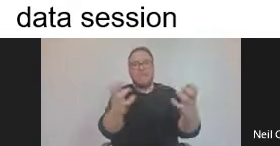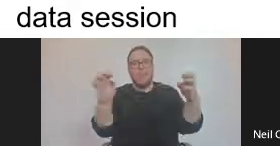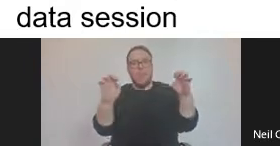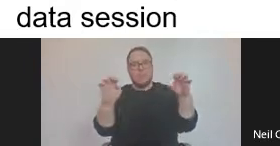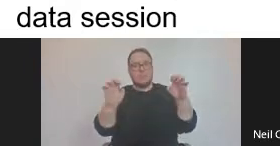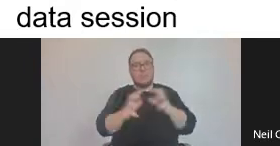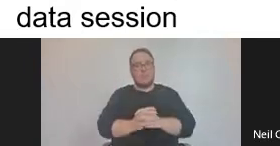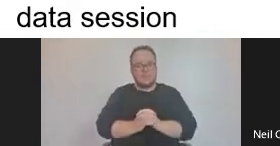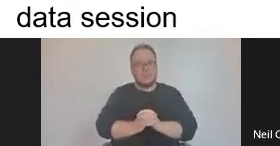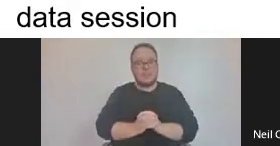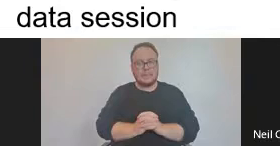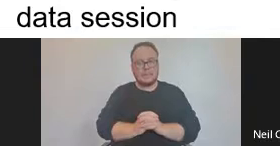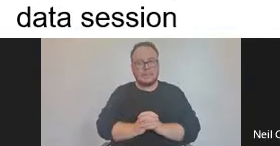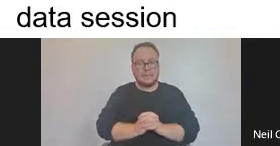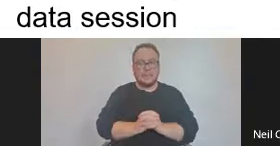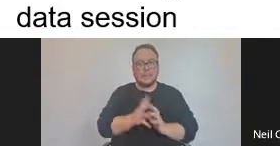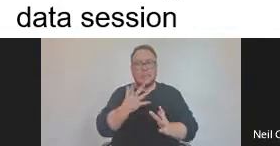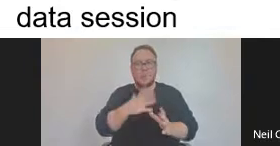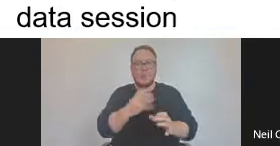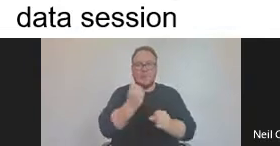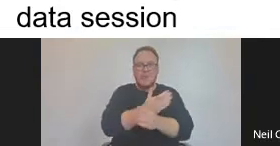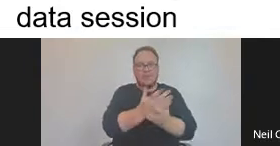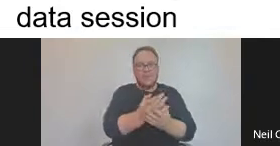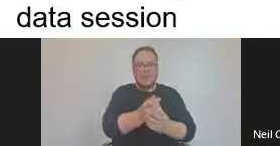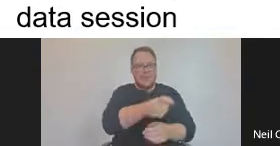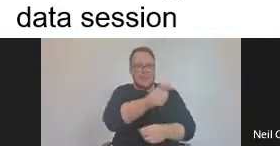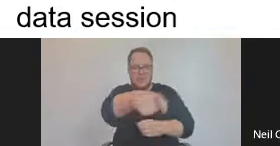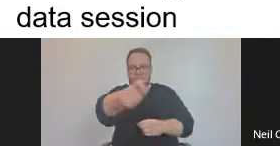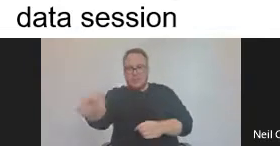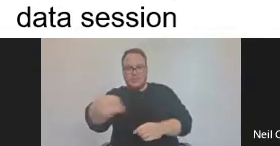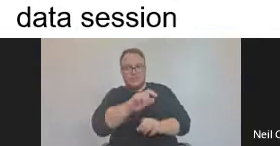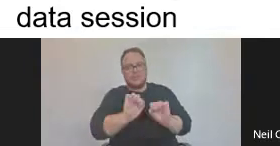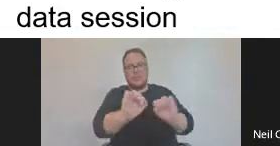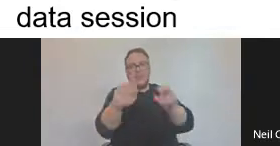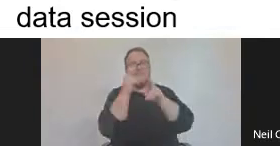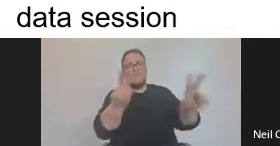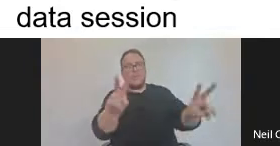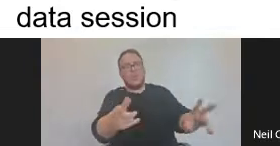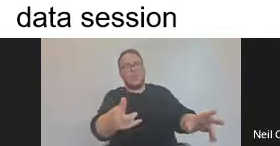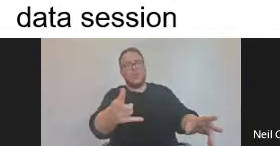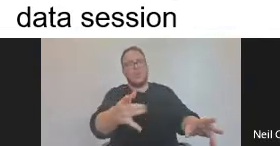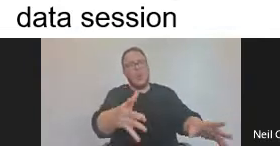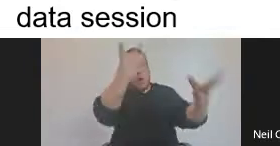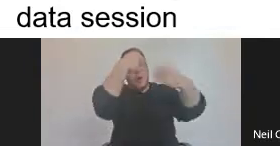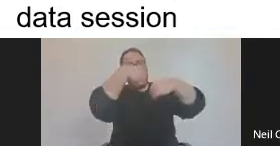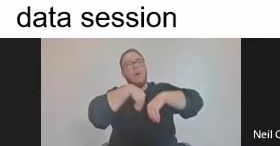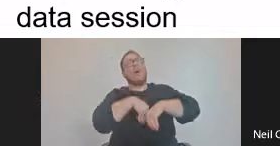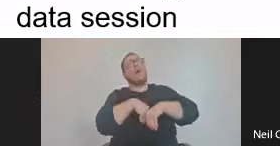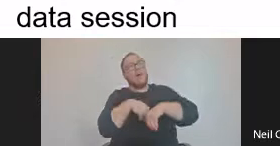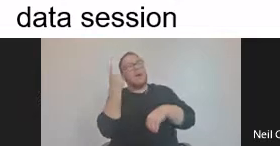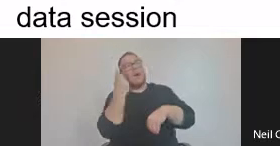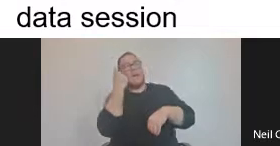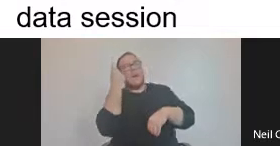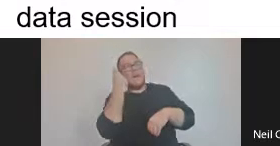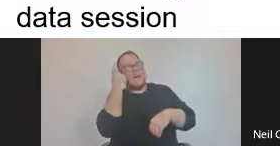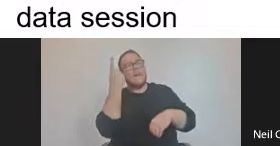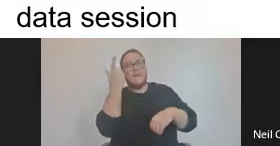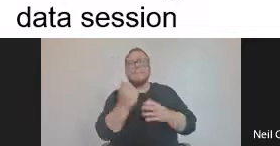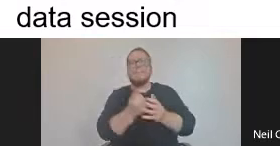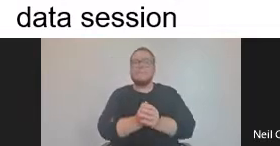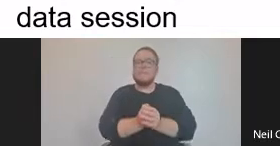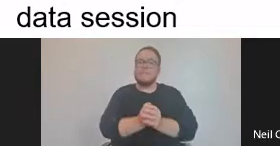considered. We hope that our legacy will be a few barriers between organisations and services, and